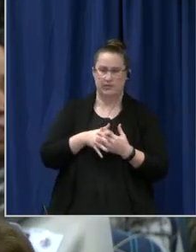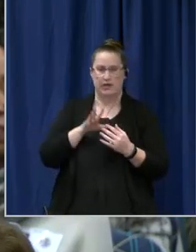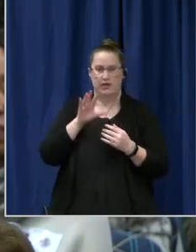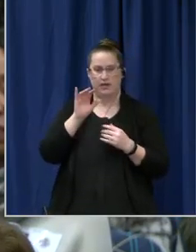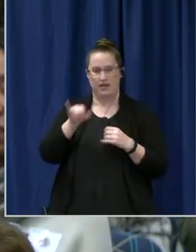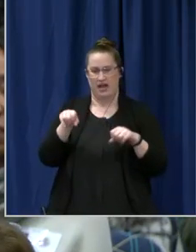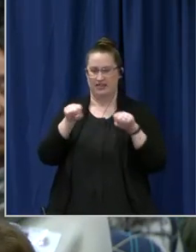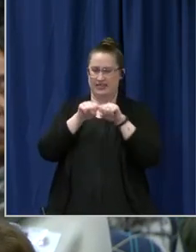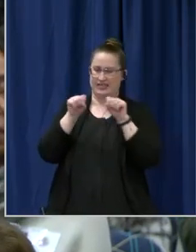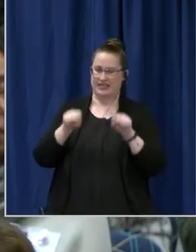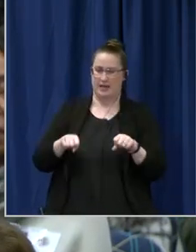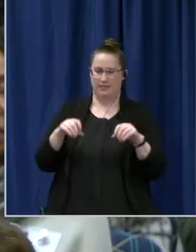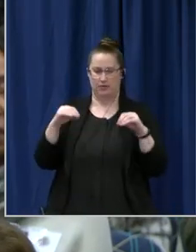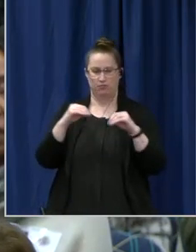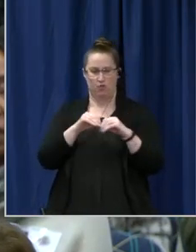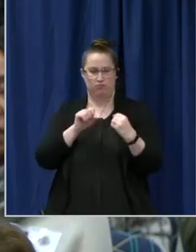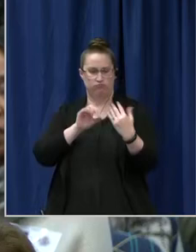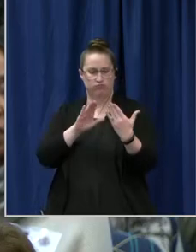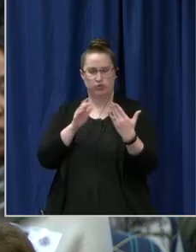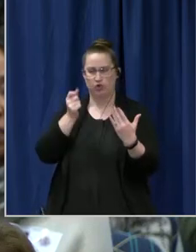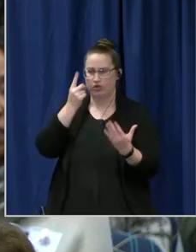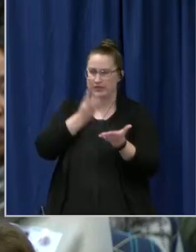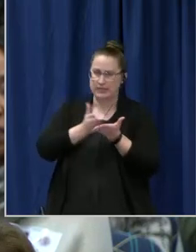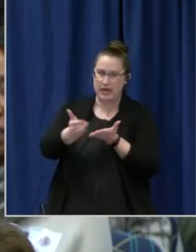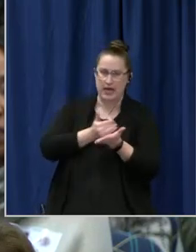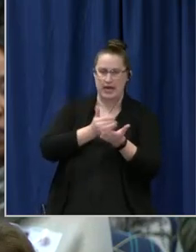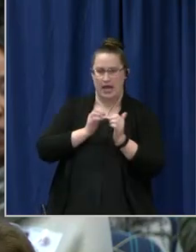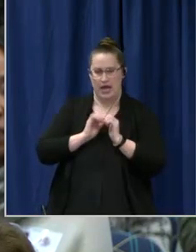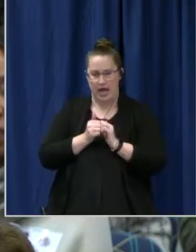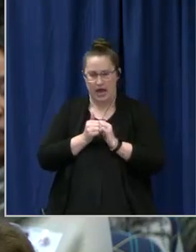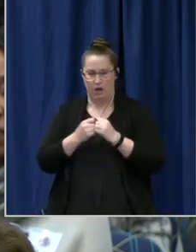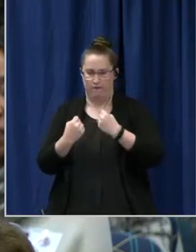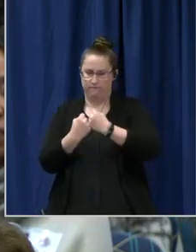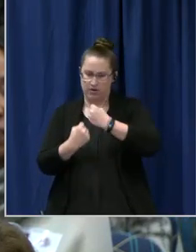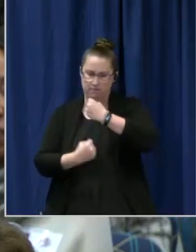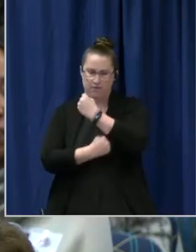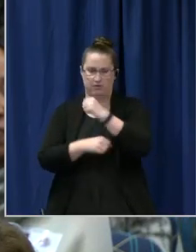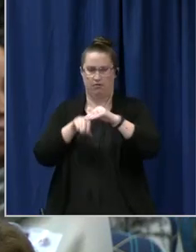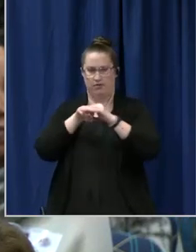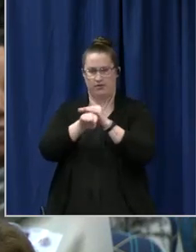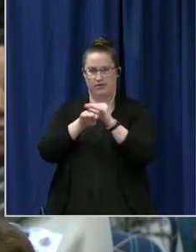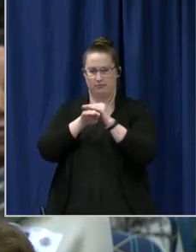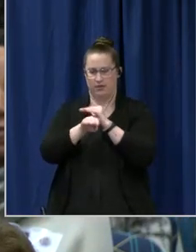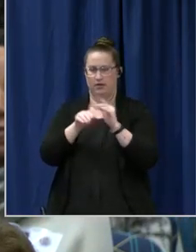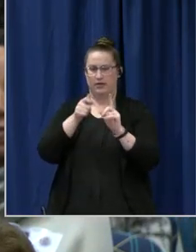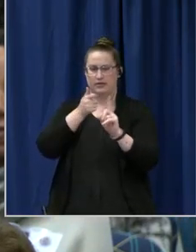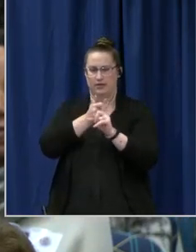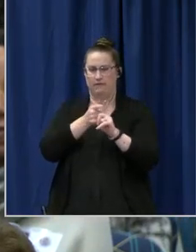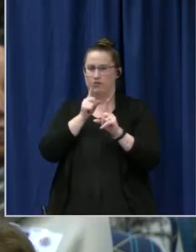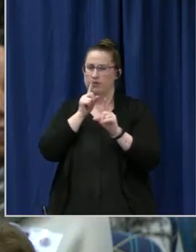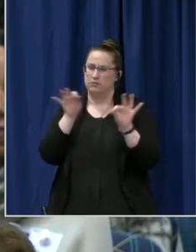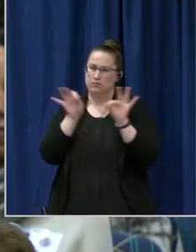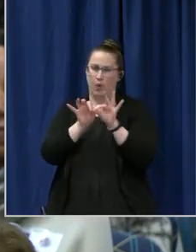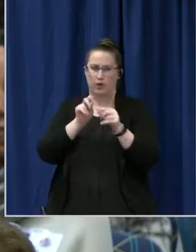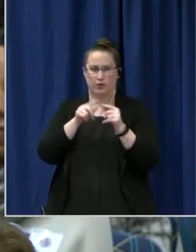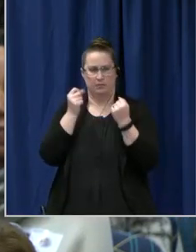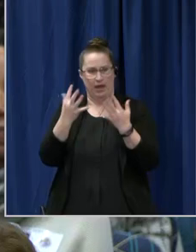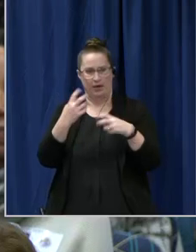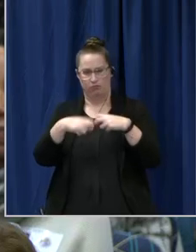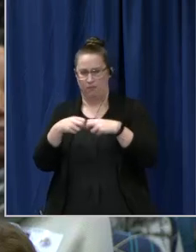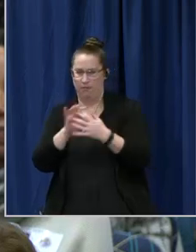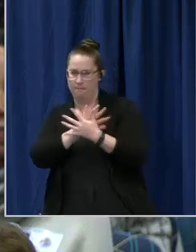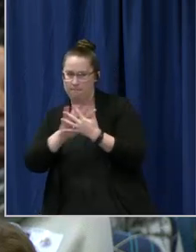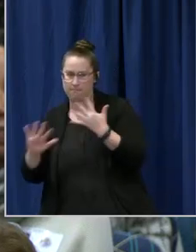systemic understanding of how fundamental accessibility is to a lot of these problems, and the fact